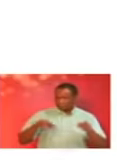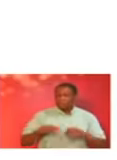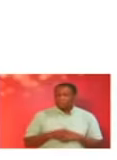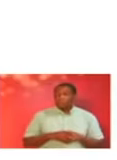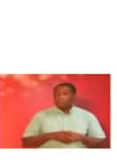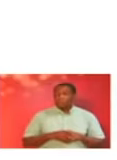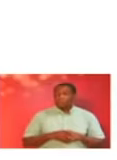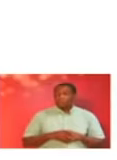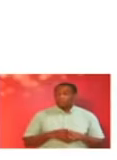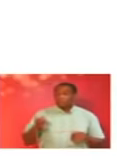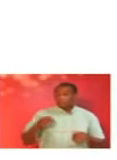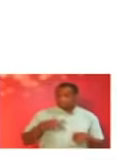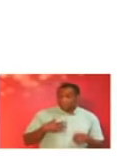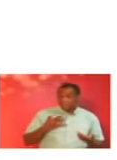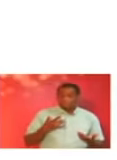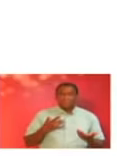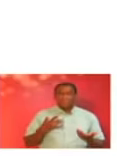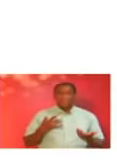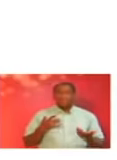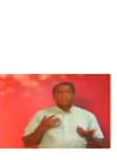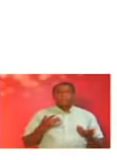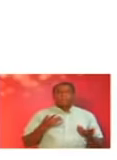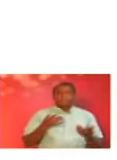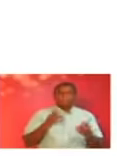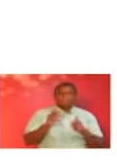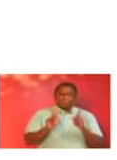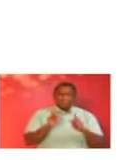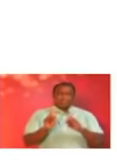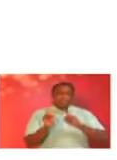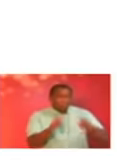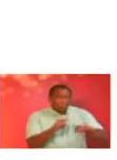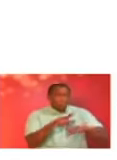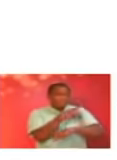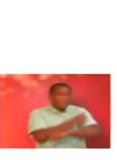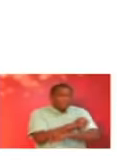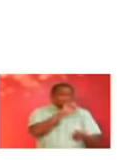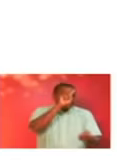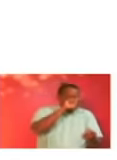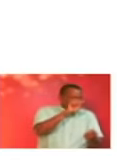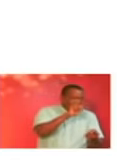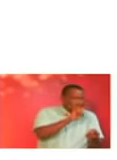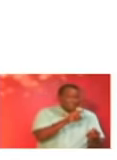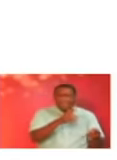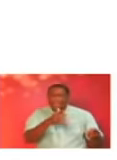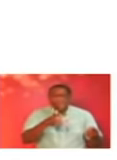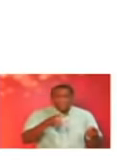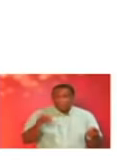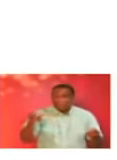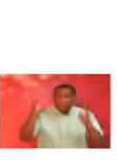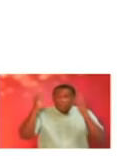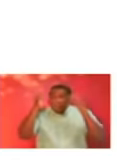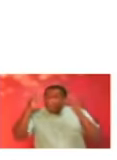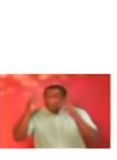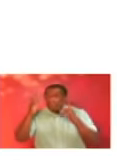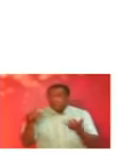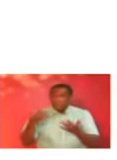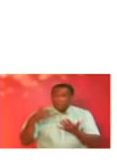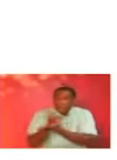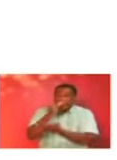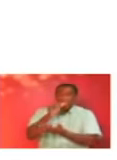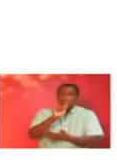the AstraZeneca that is about to expire won't be utilized and, therefore be wasted as a donation